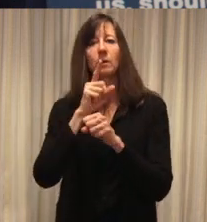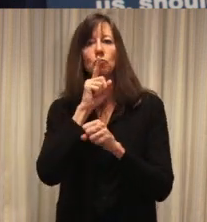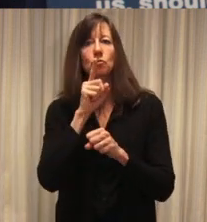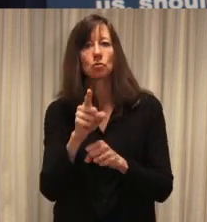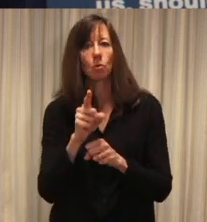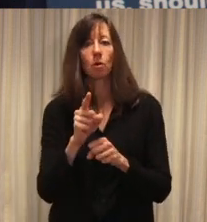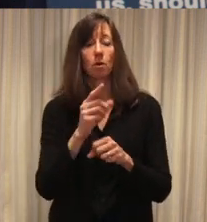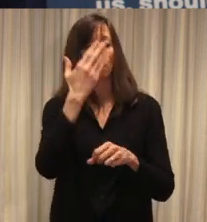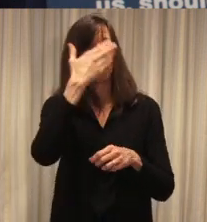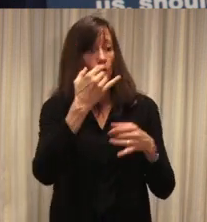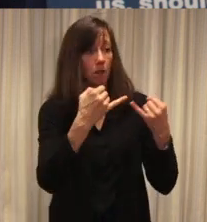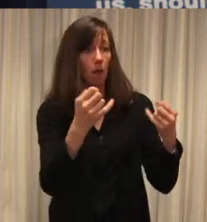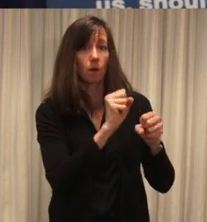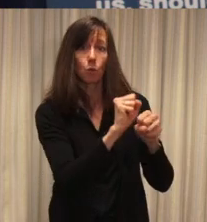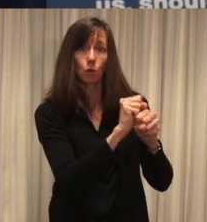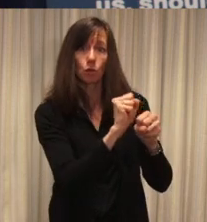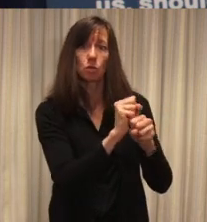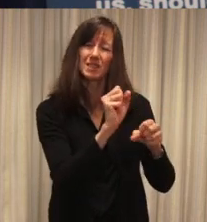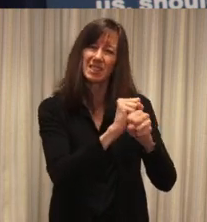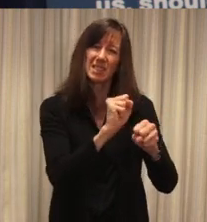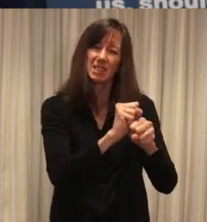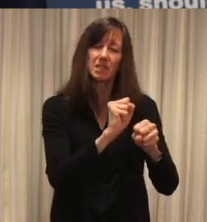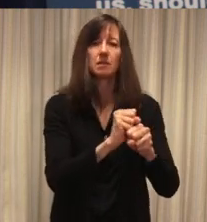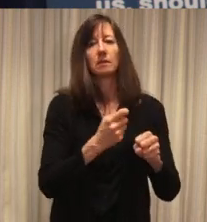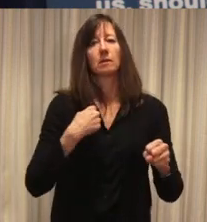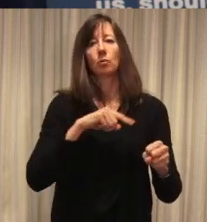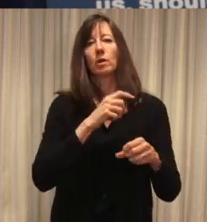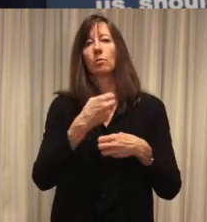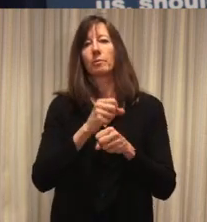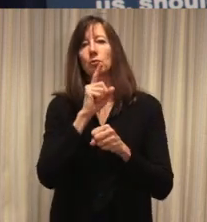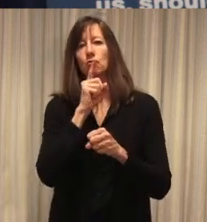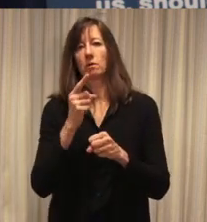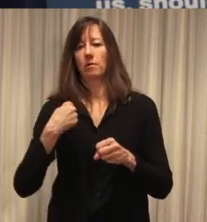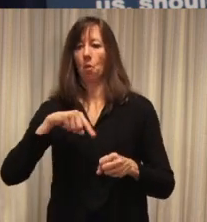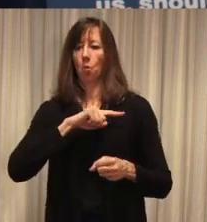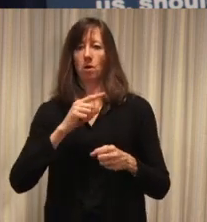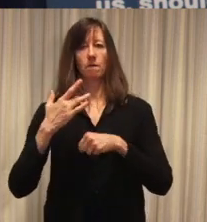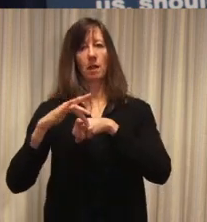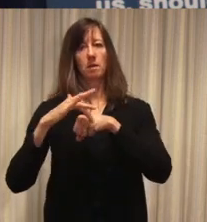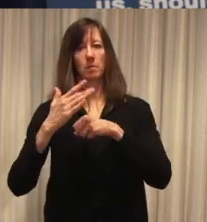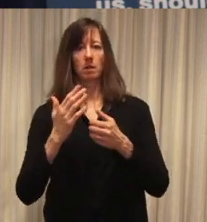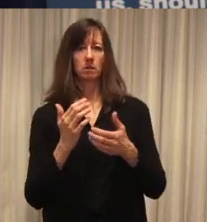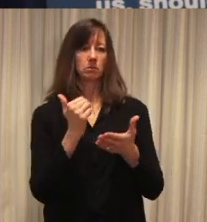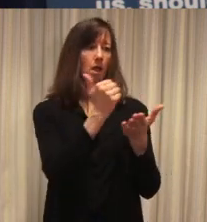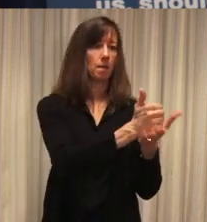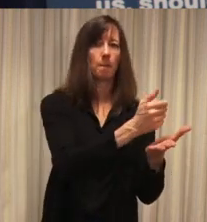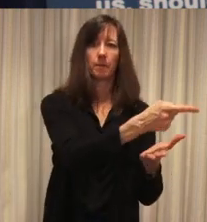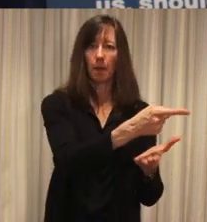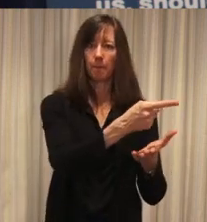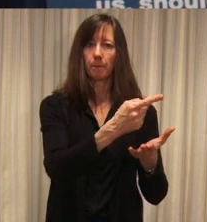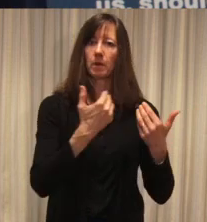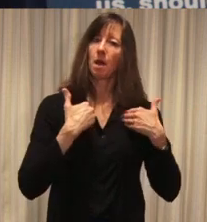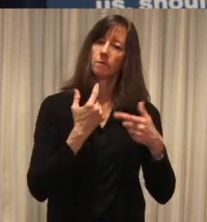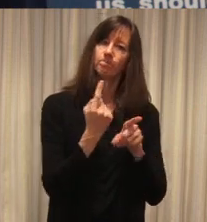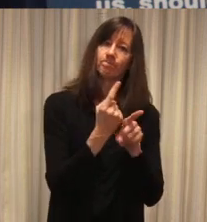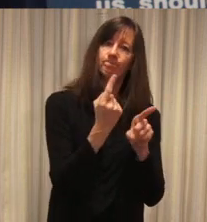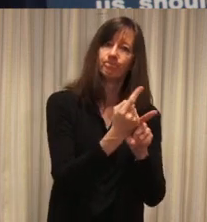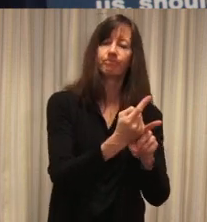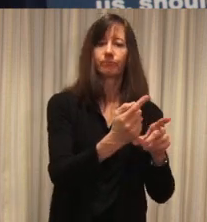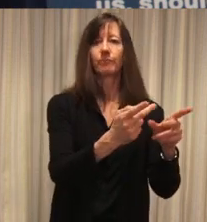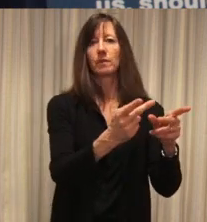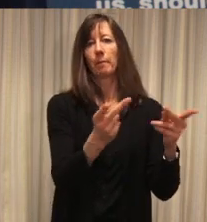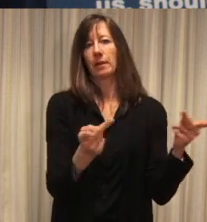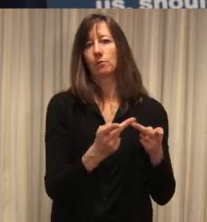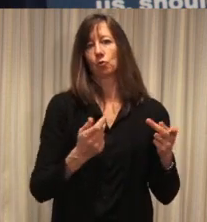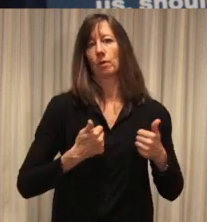it on the line for us, that we're going to be there for them to help them have a roof over their head. And we'll be rolling